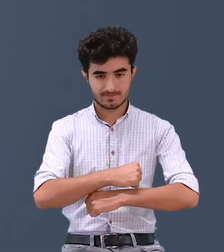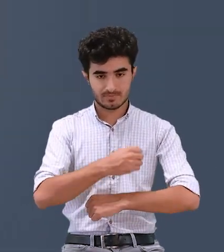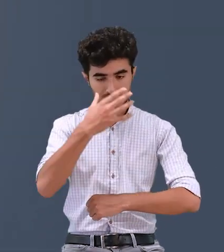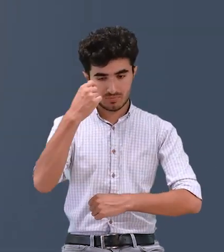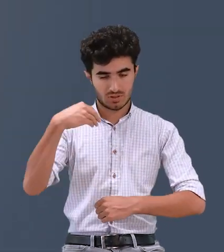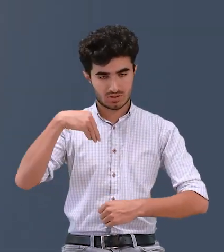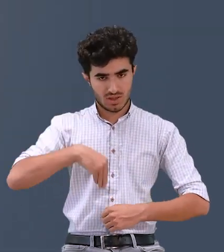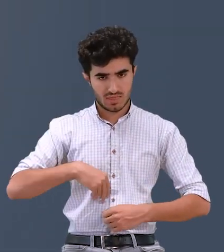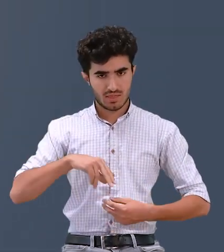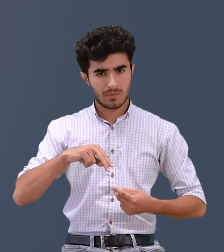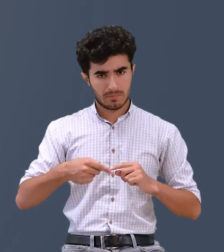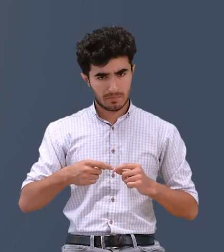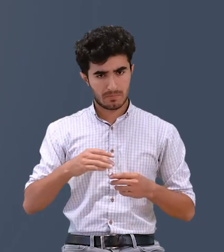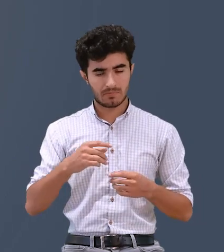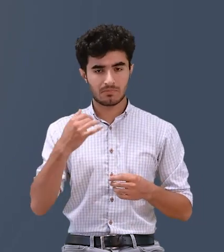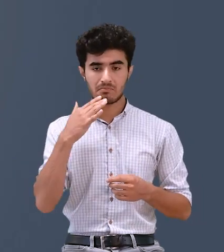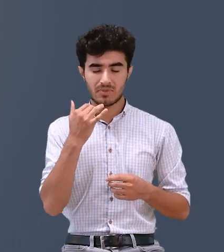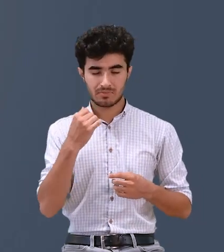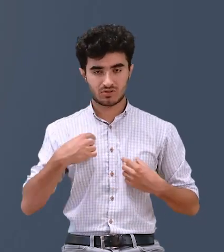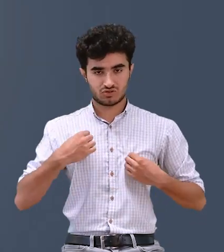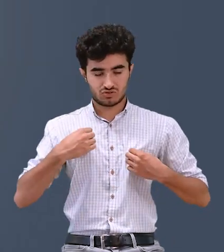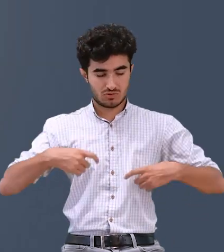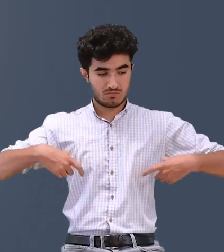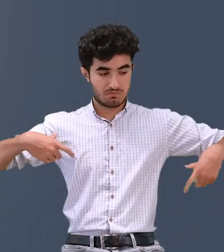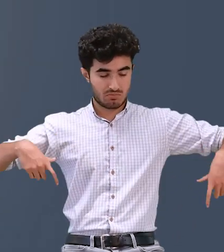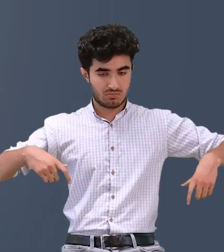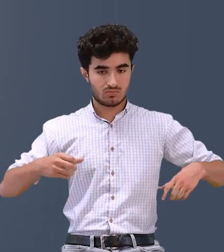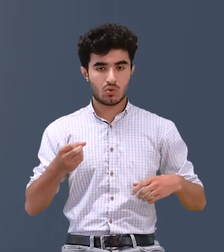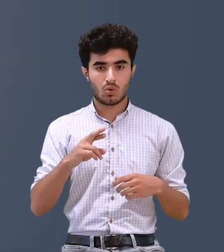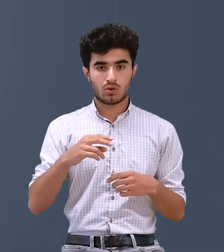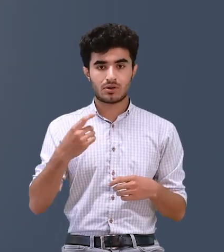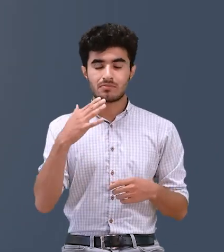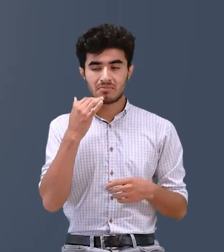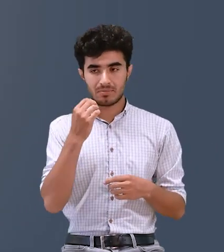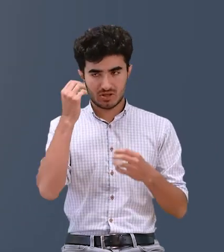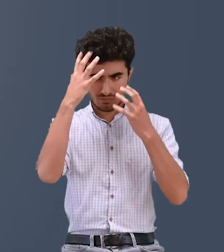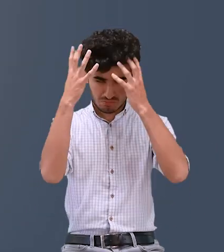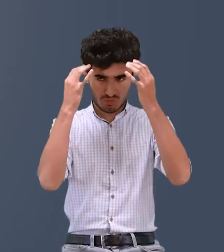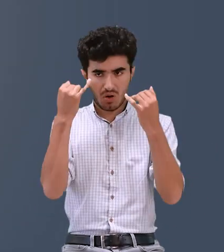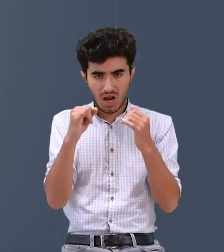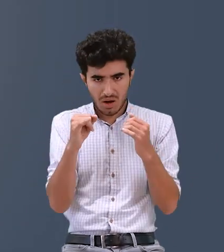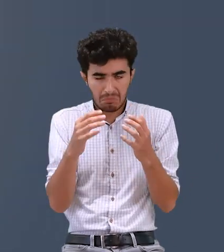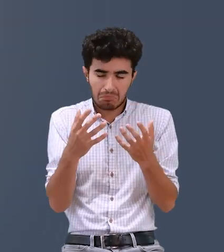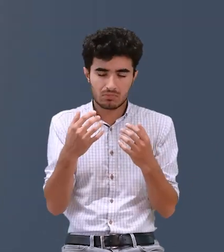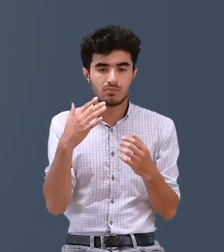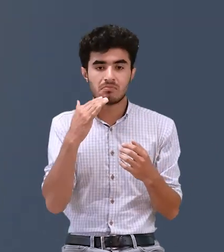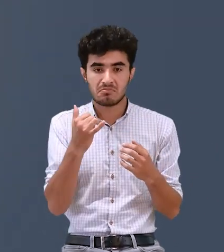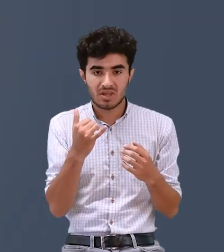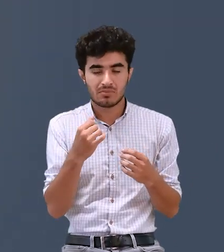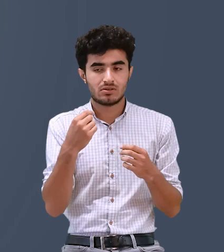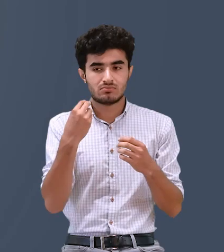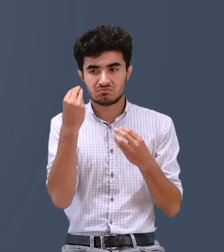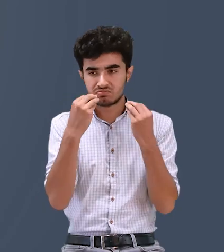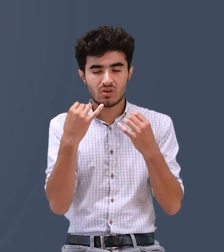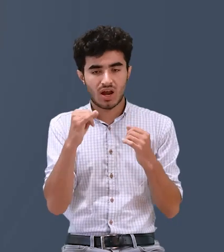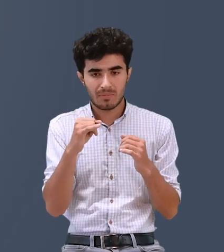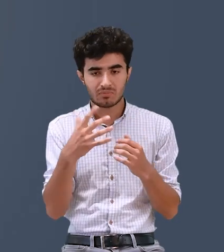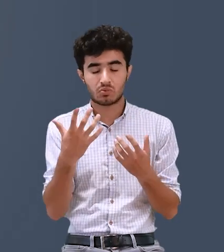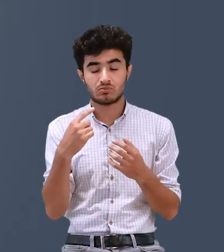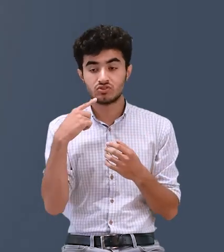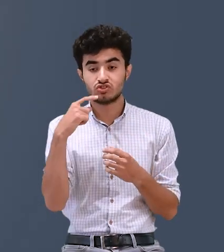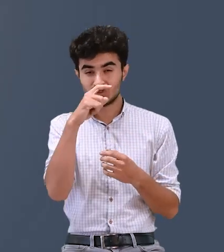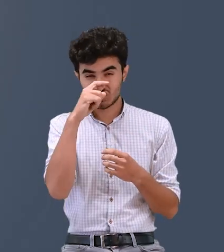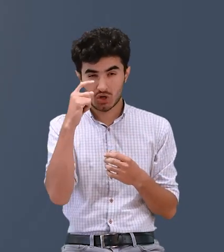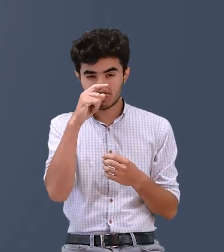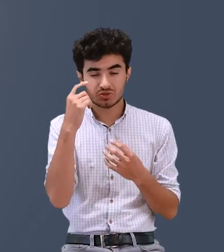just hugging it like this, or, whether that's them wearing oversized shirts or any of that. Like, we don't really see that